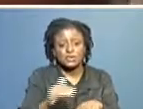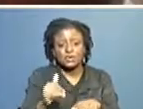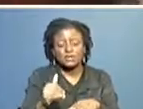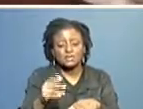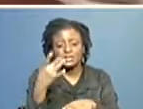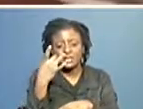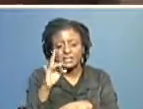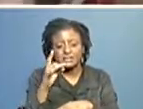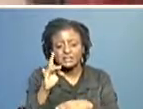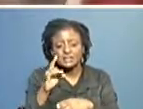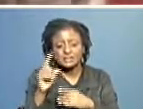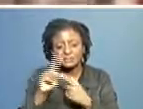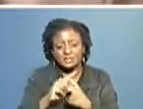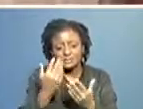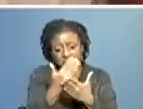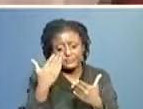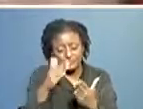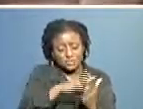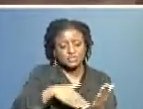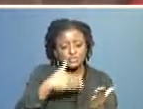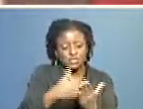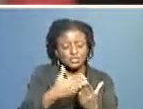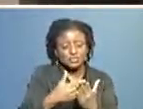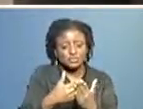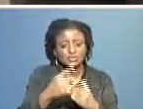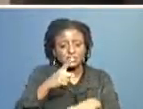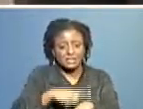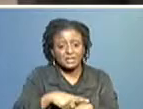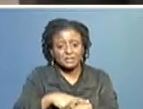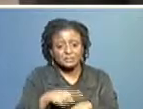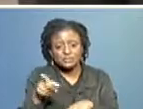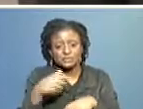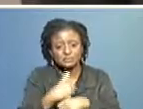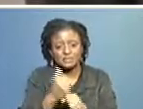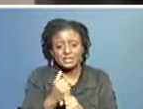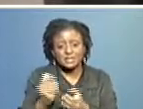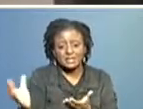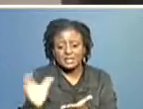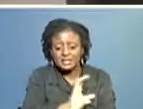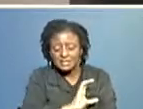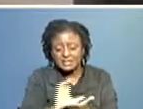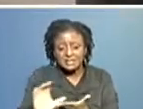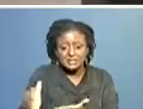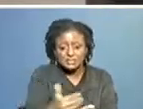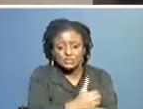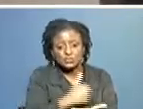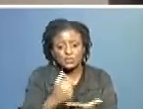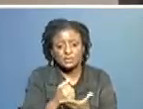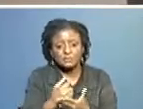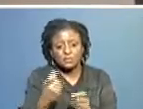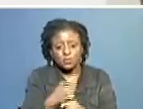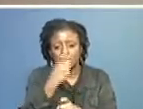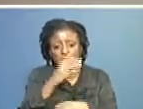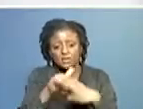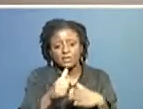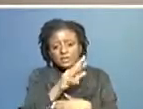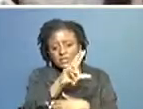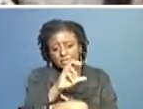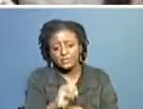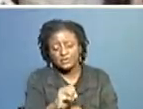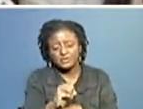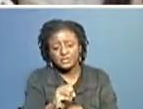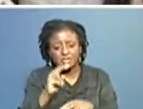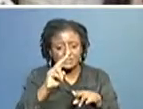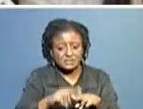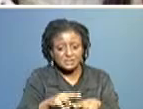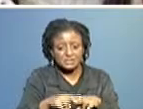Mottley's Barbados Labour Party made a clean sweep at the polls by winning all 30 parliamentary seats, completely wiping